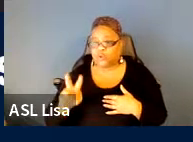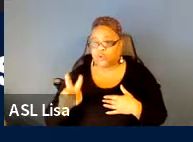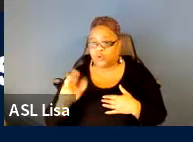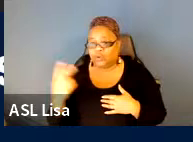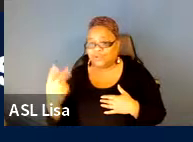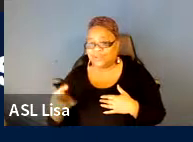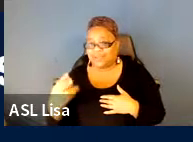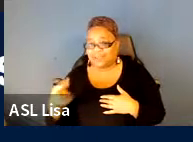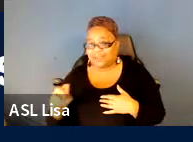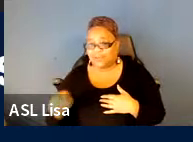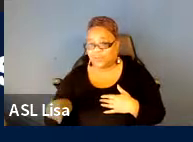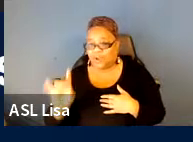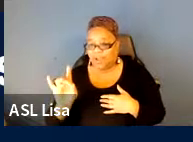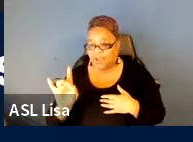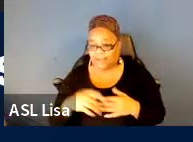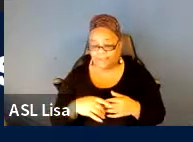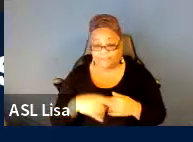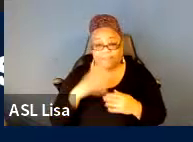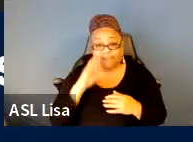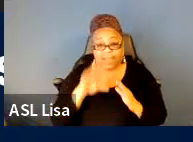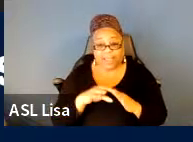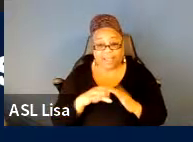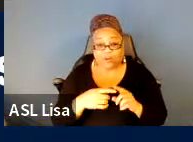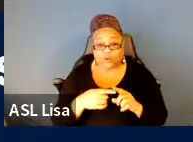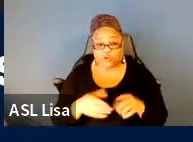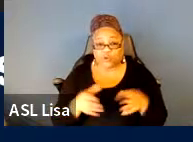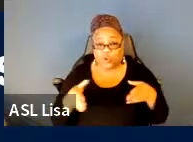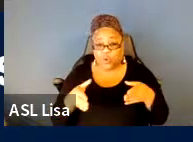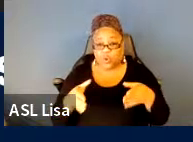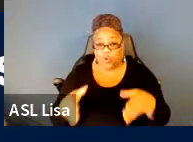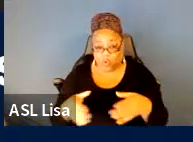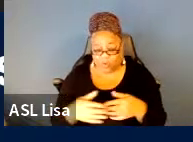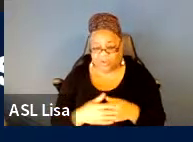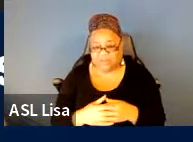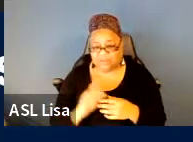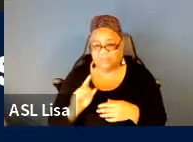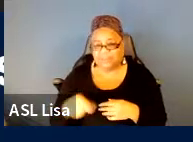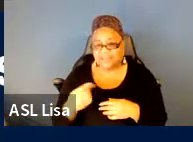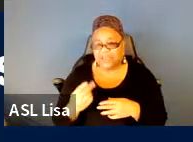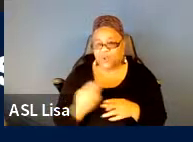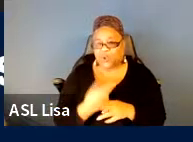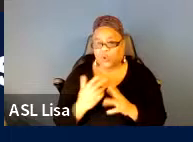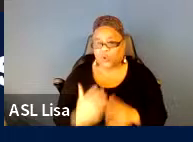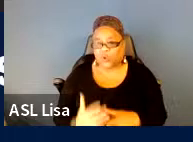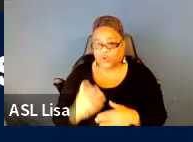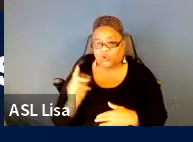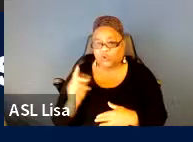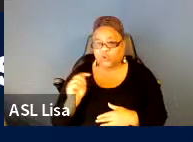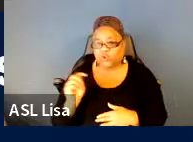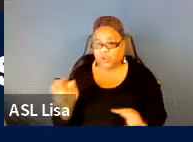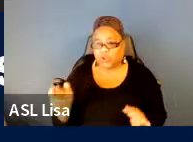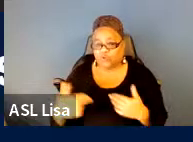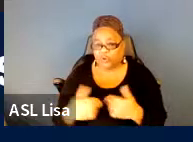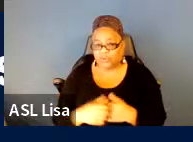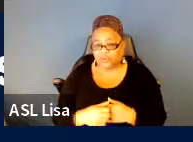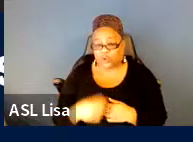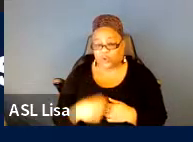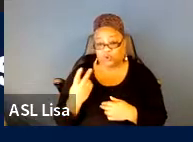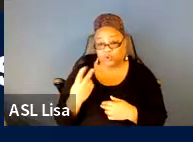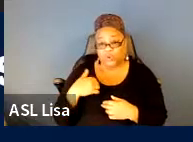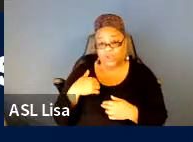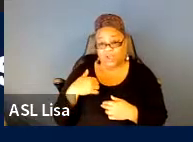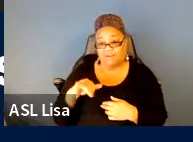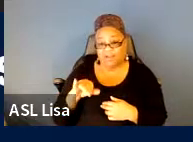The image on this slide shows a hallway of clustered single-user toilet rooms, 4 in total, with 2 of them having the